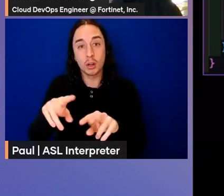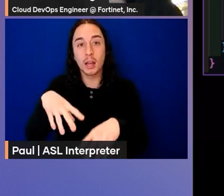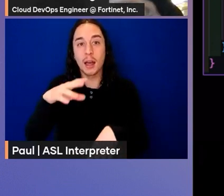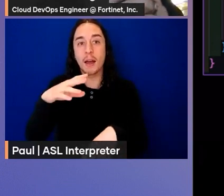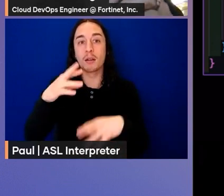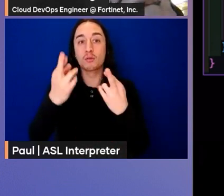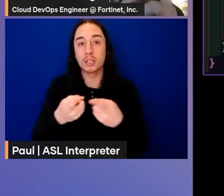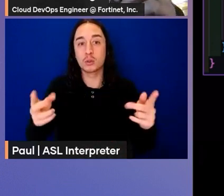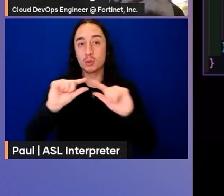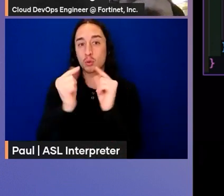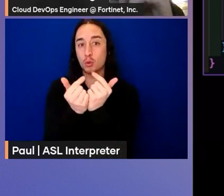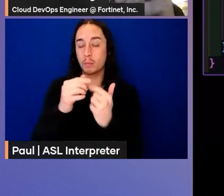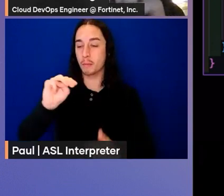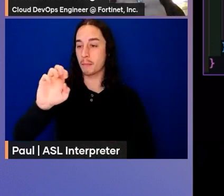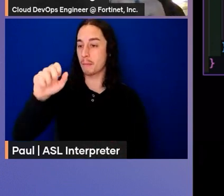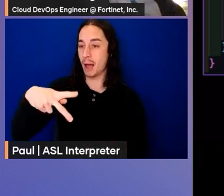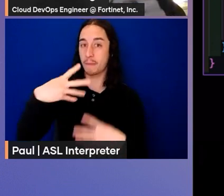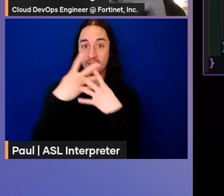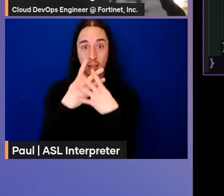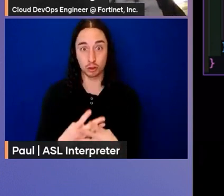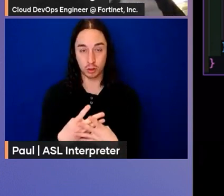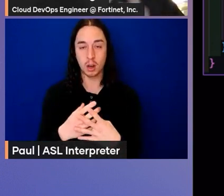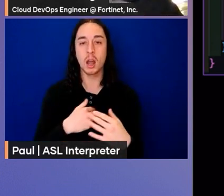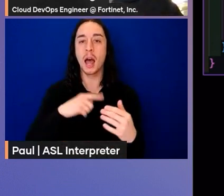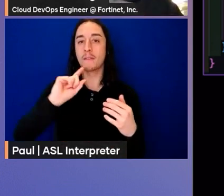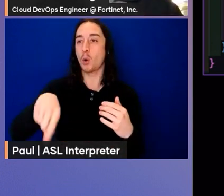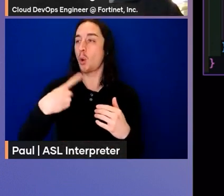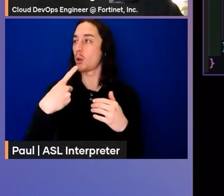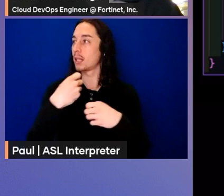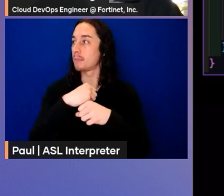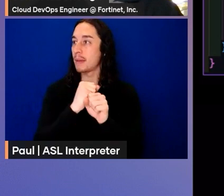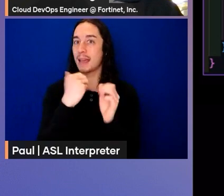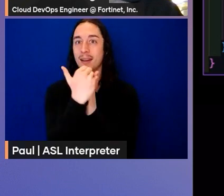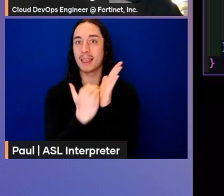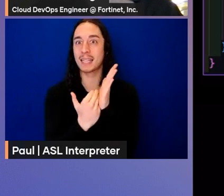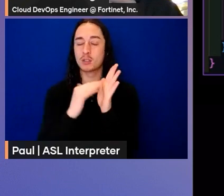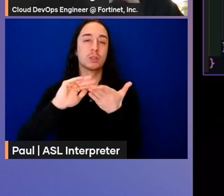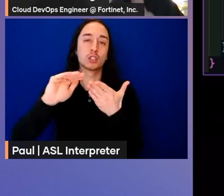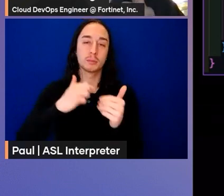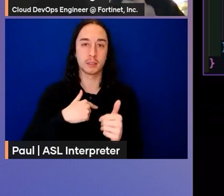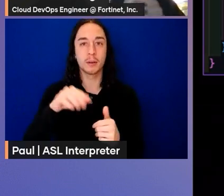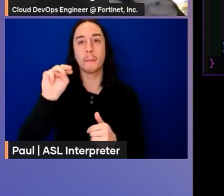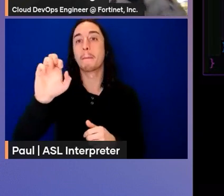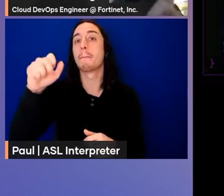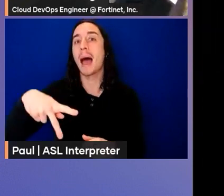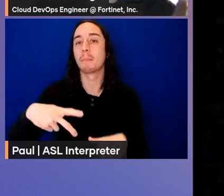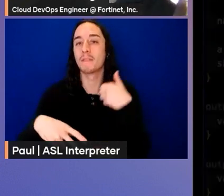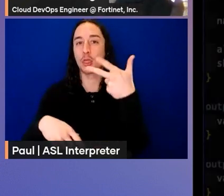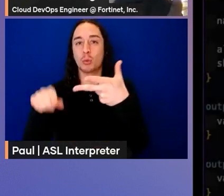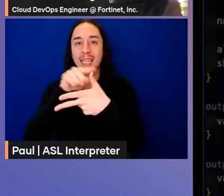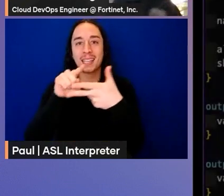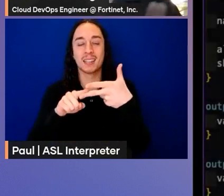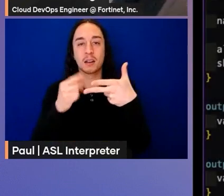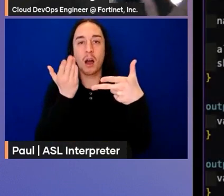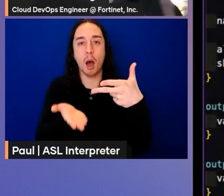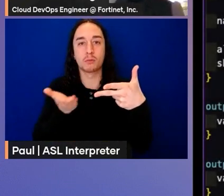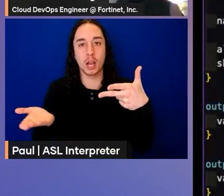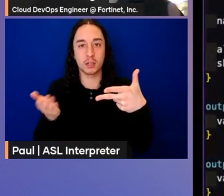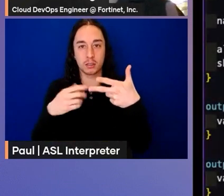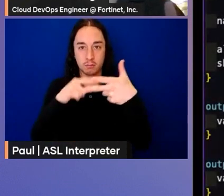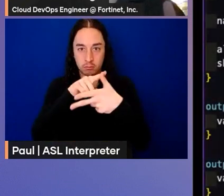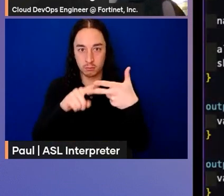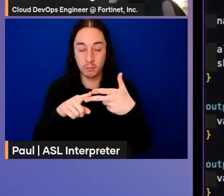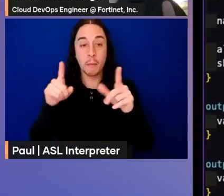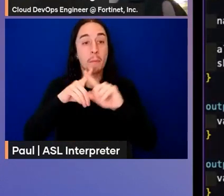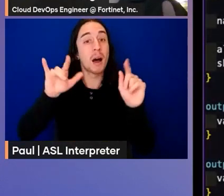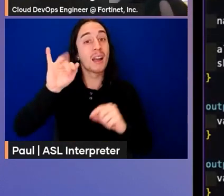only created a map of 3 objects. But if you want to, you can put that in the